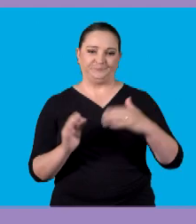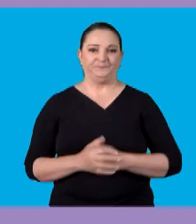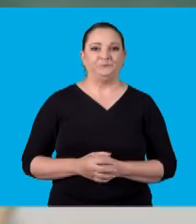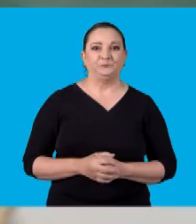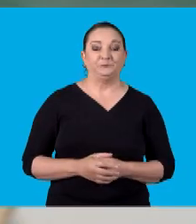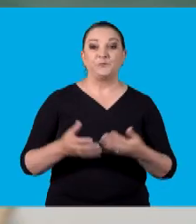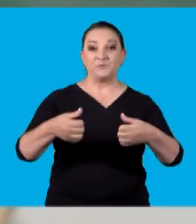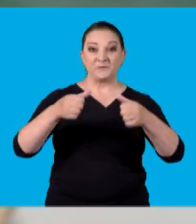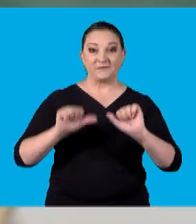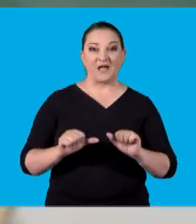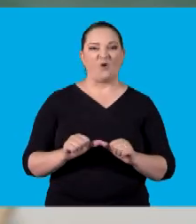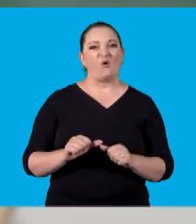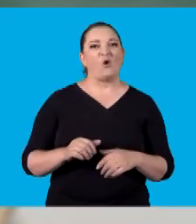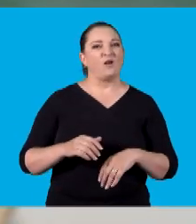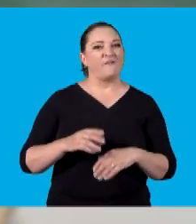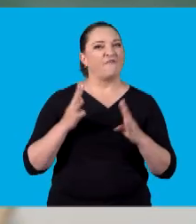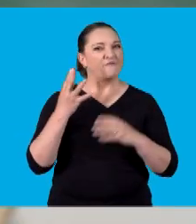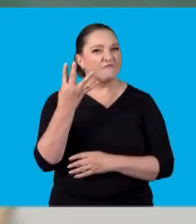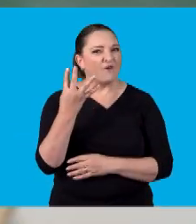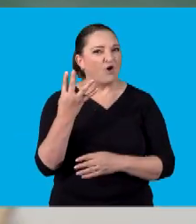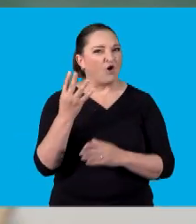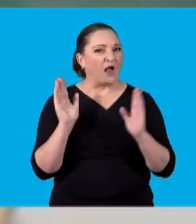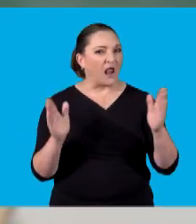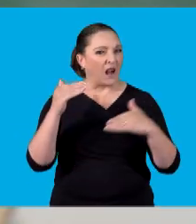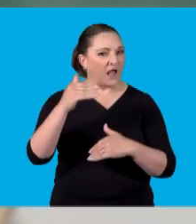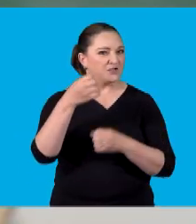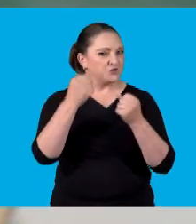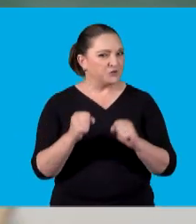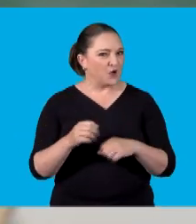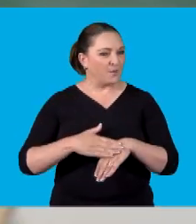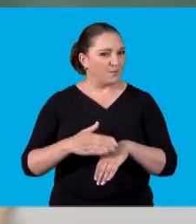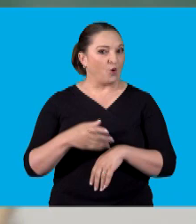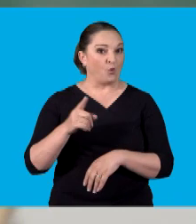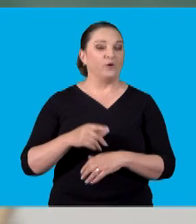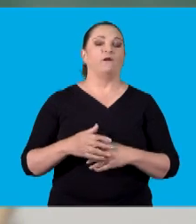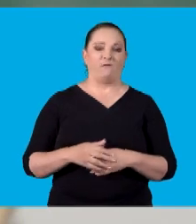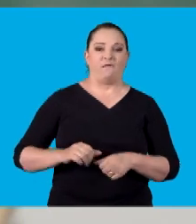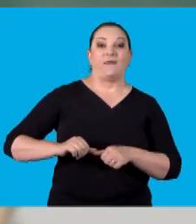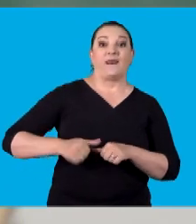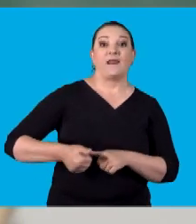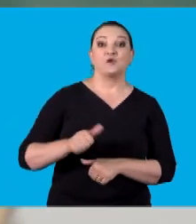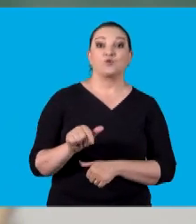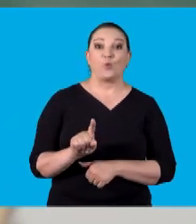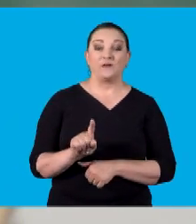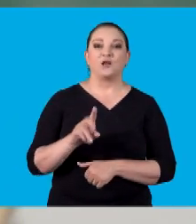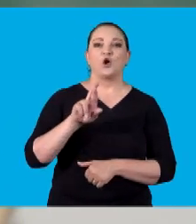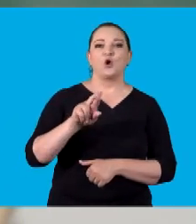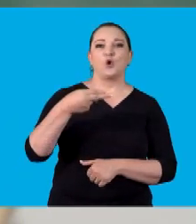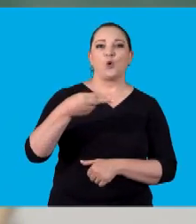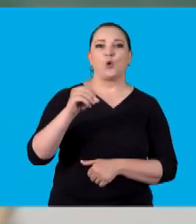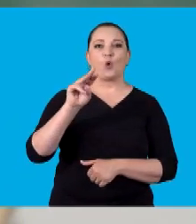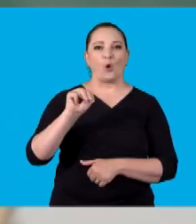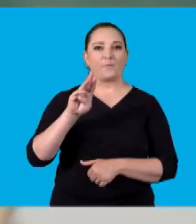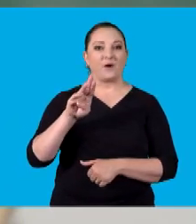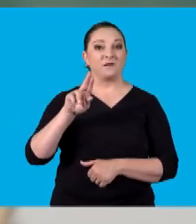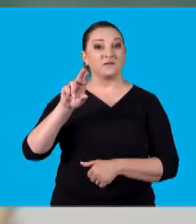parallelogram. Let's move on to the next quadrilateral. Next, we are going to be looking at a rhombus. Now, what do we